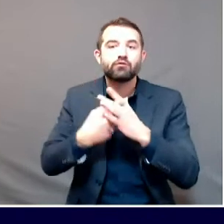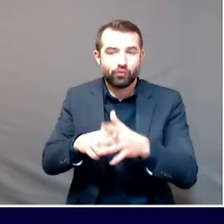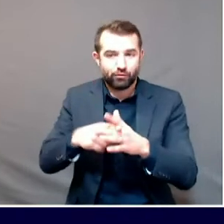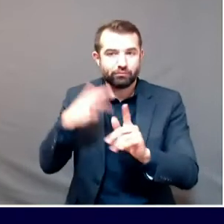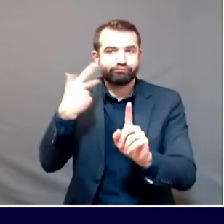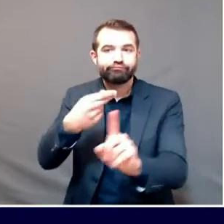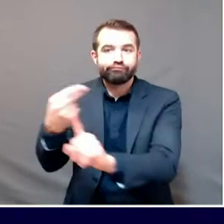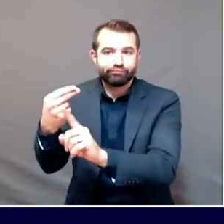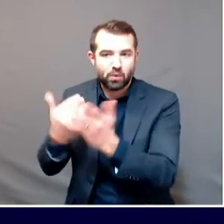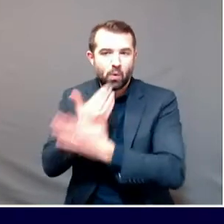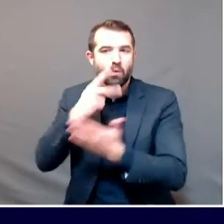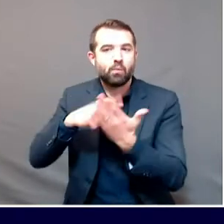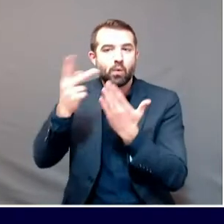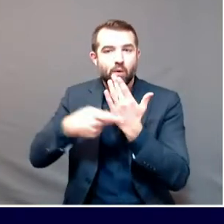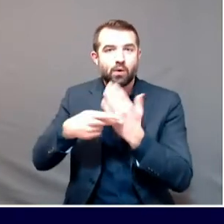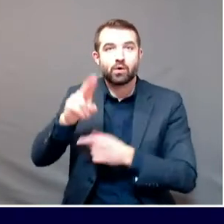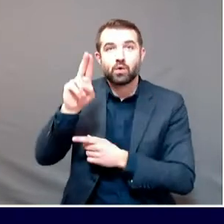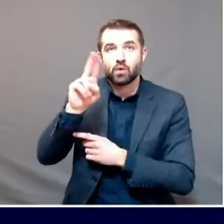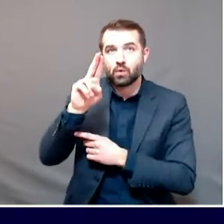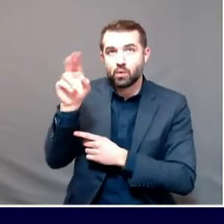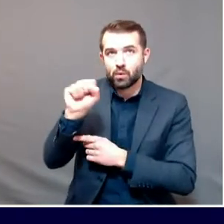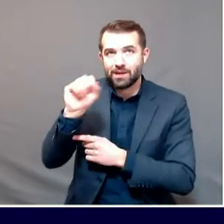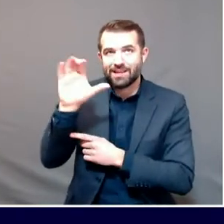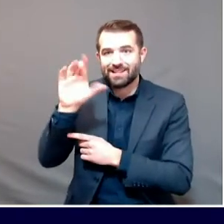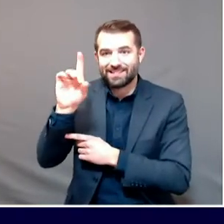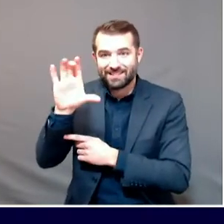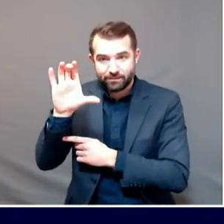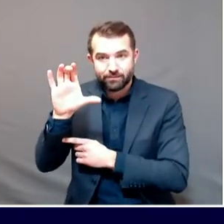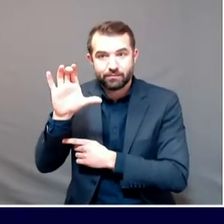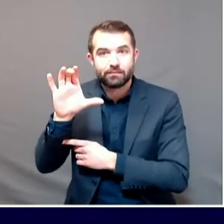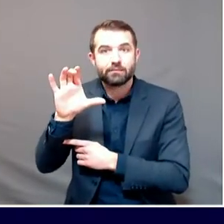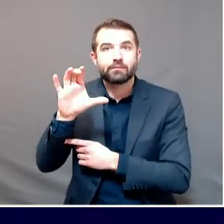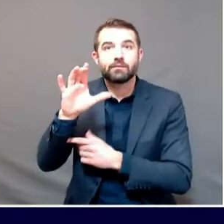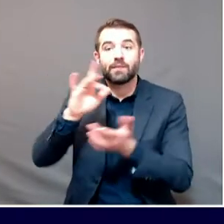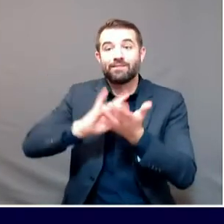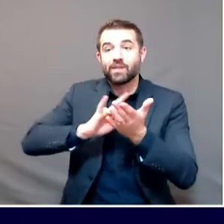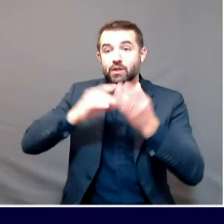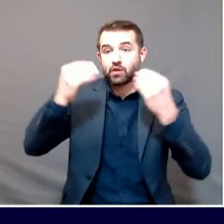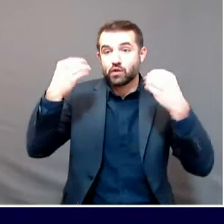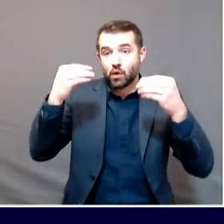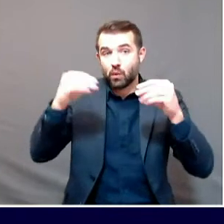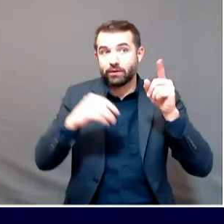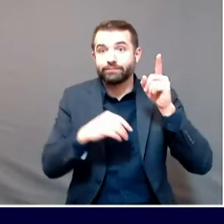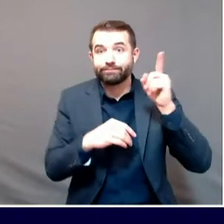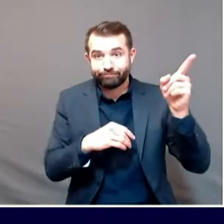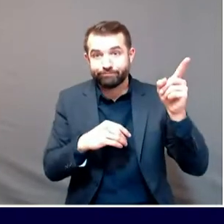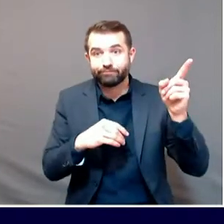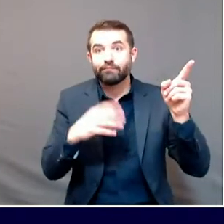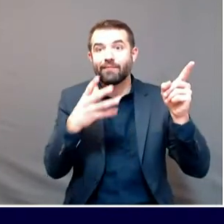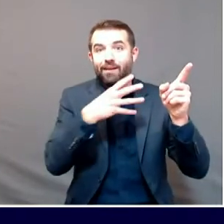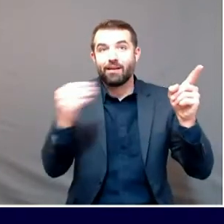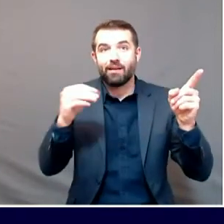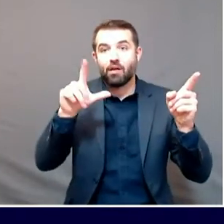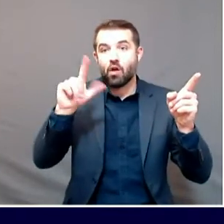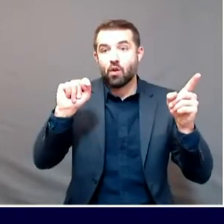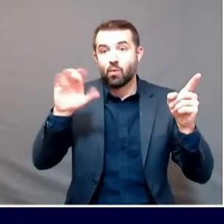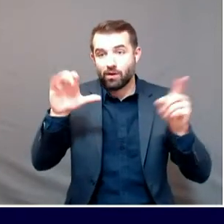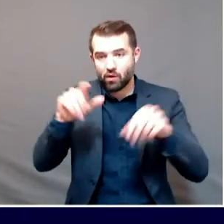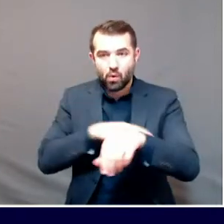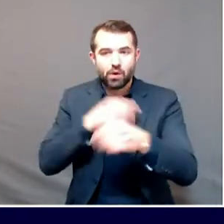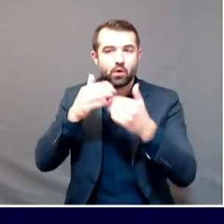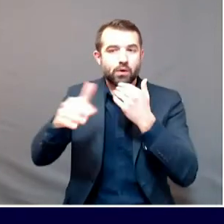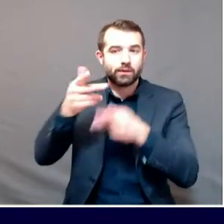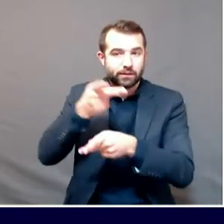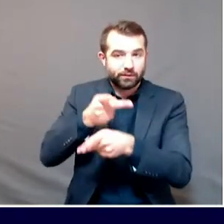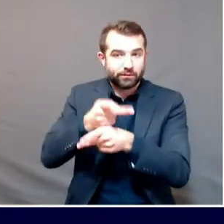with retail pharmacies, and long-term care facilities themselves will be starting off with the first vaccination